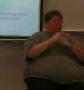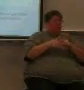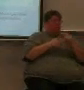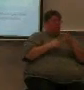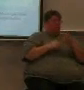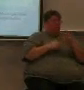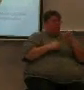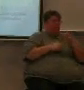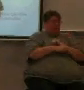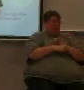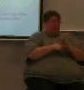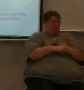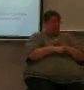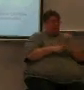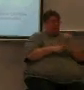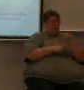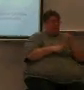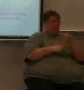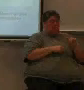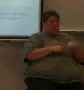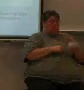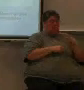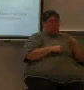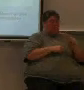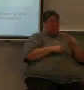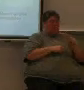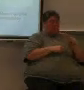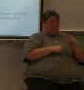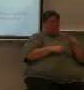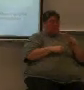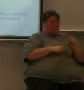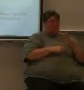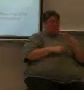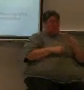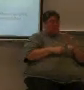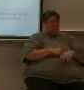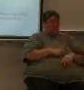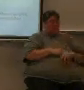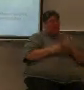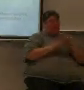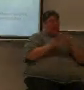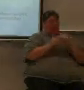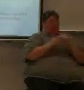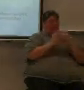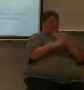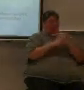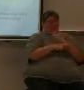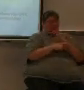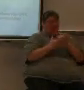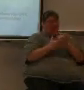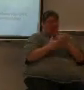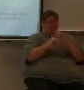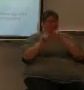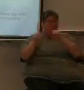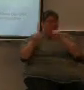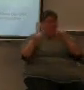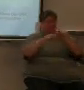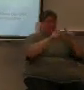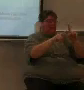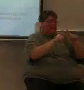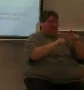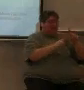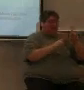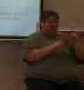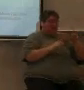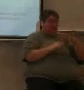the pH was about 6. So how did they know that? They go to a bunch of lakes that have a bunch of these chrysophytes that make these